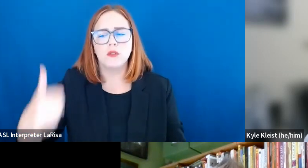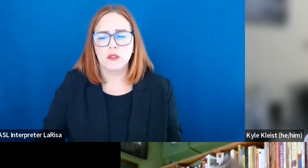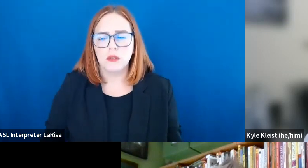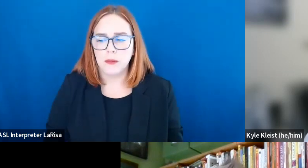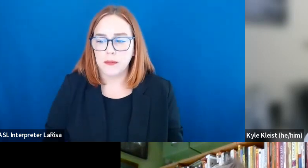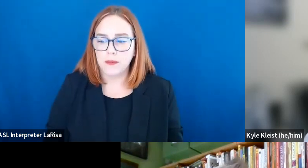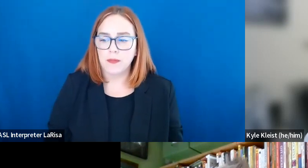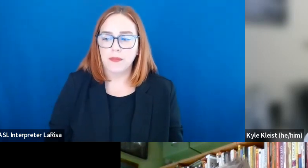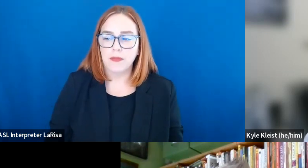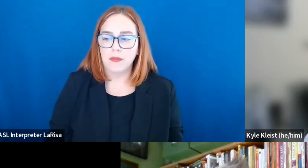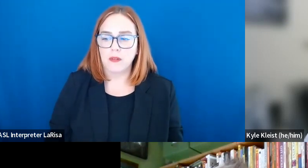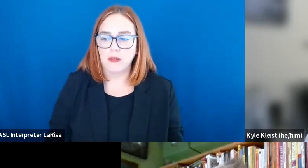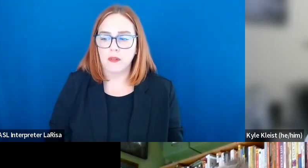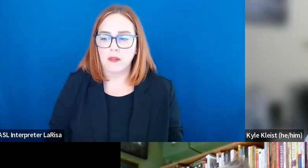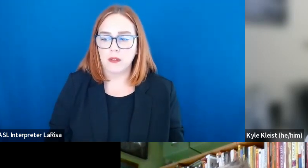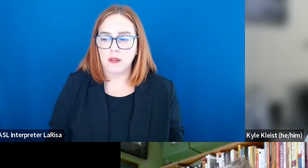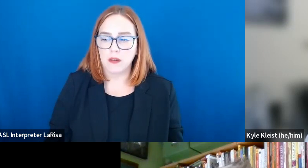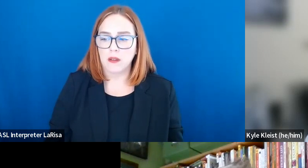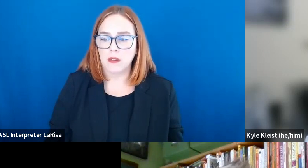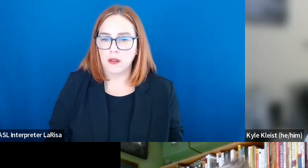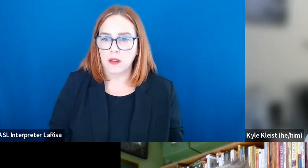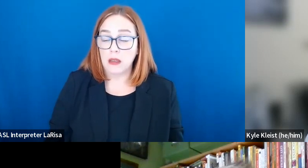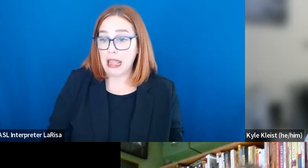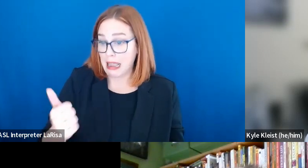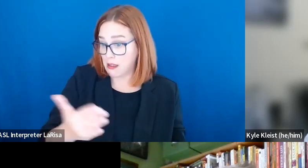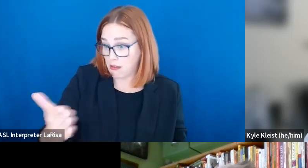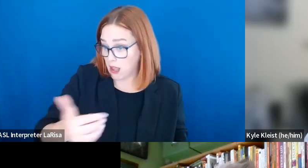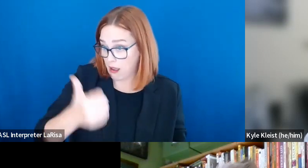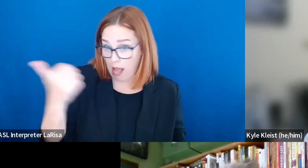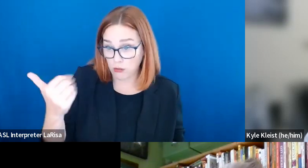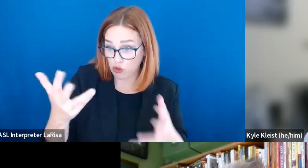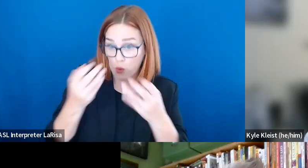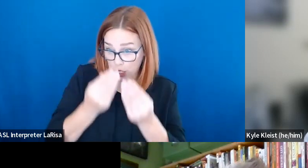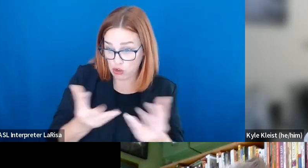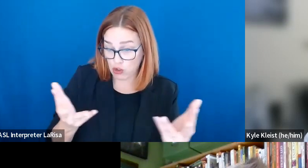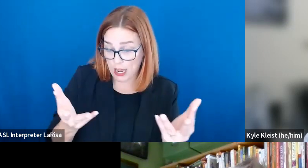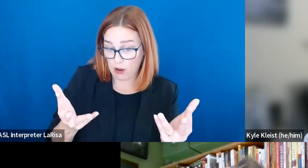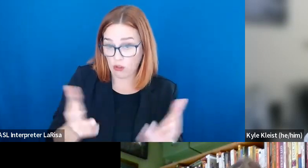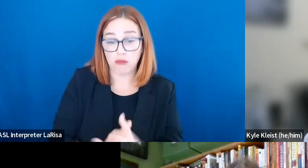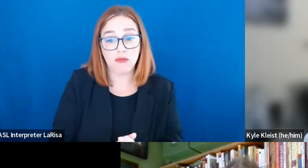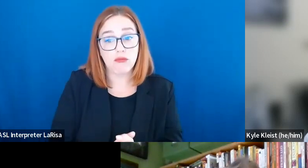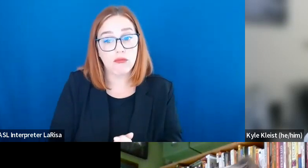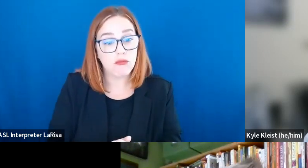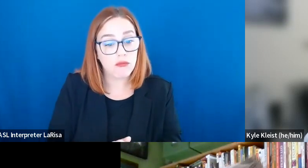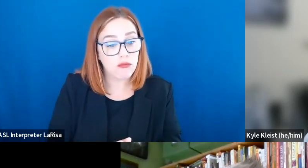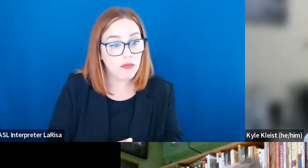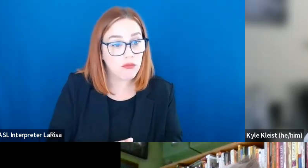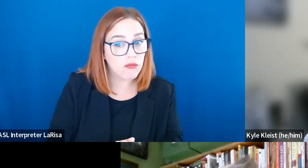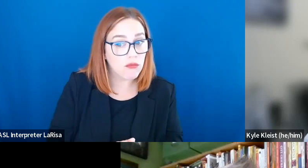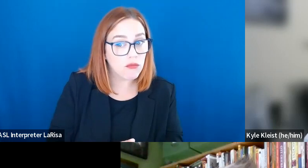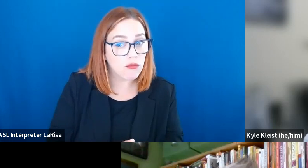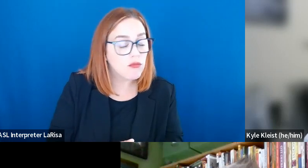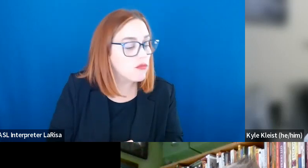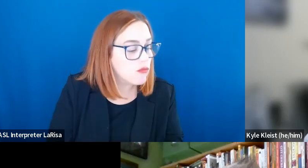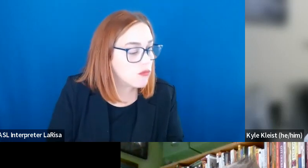in their guidelines that you'd like to share with others, I bet that would be well received too. We have some